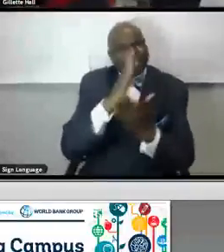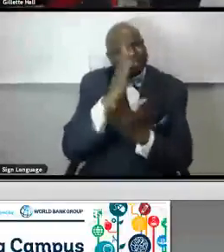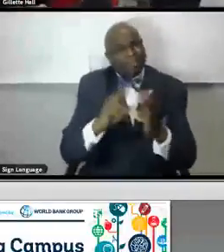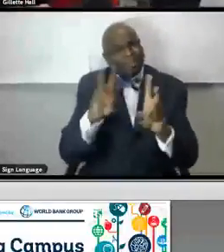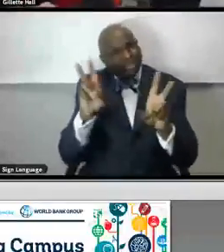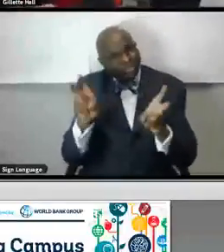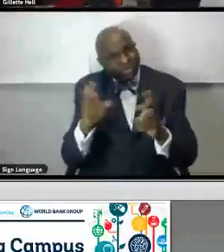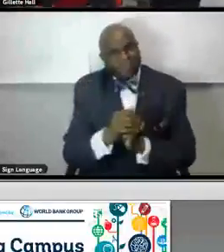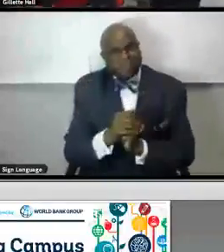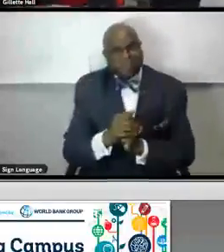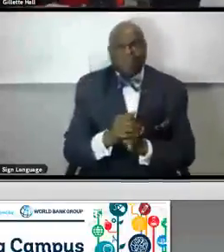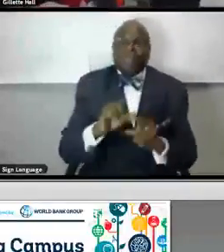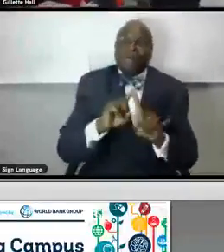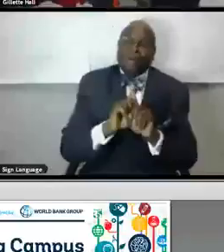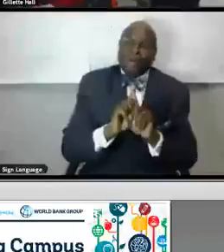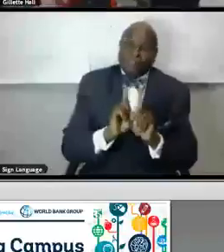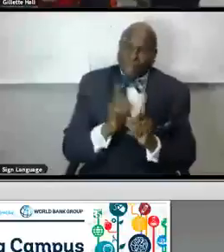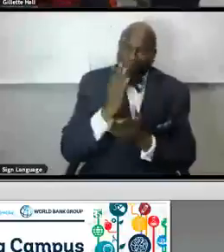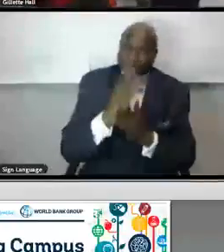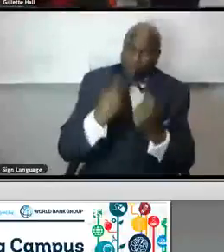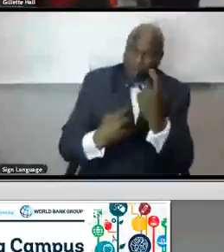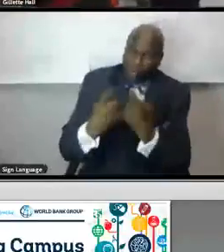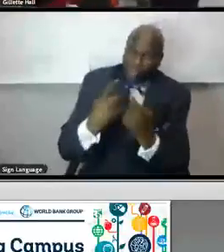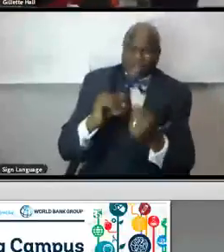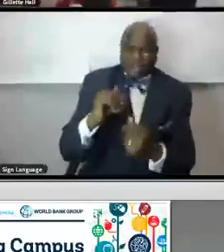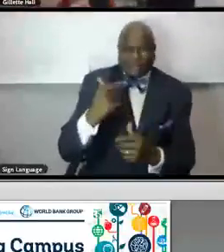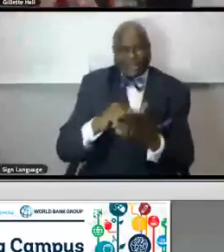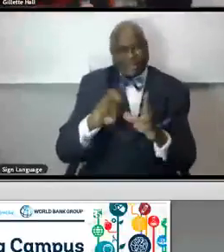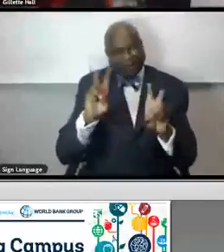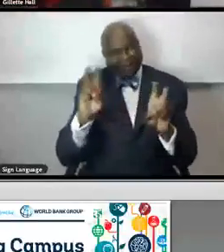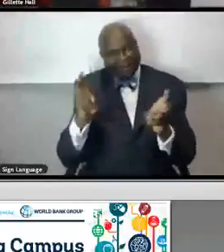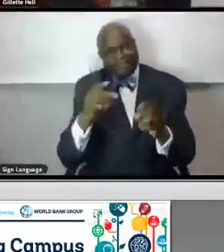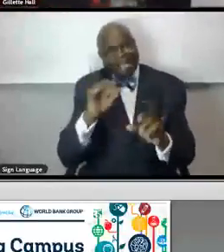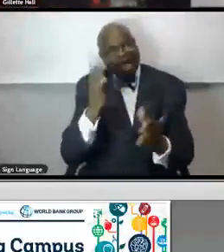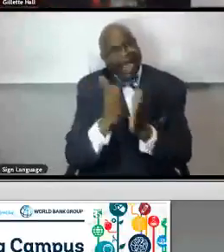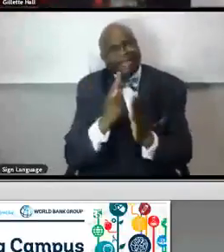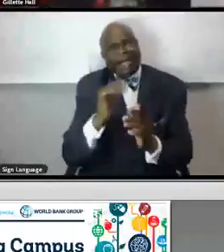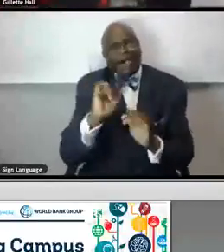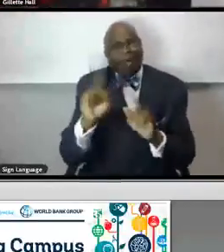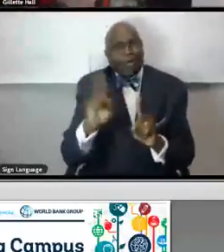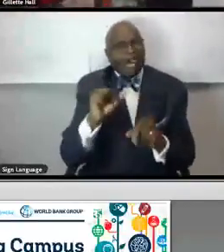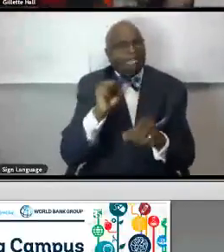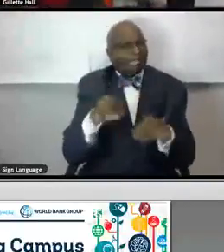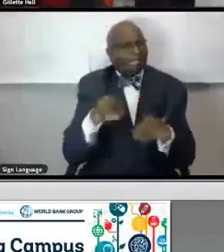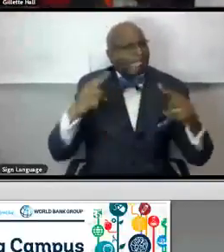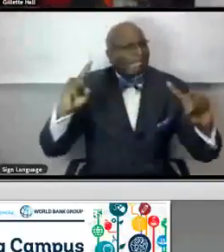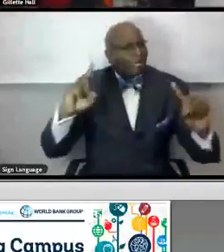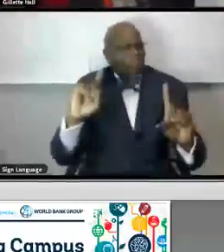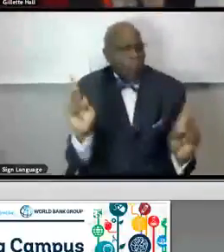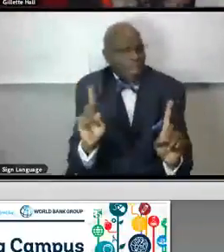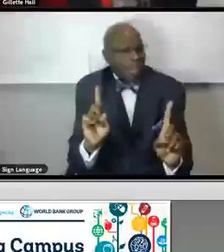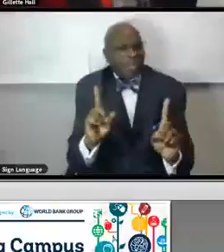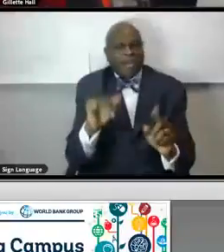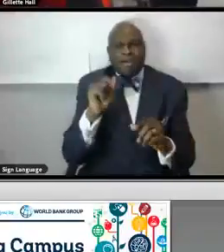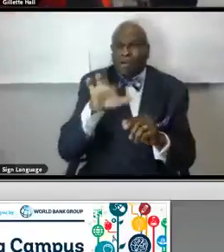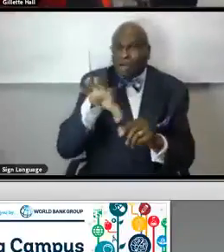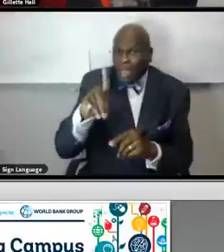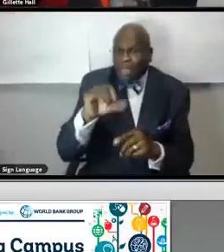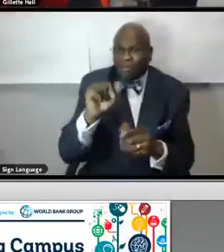But there are questions that sort of seem to ask where things have worked. So Maria Beatriz Orlando, for instance,